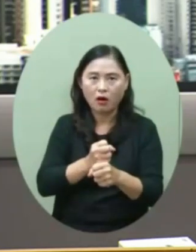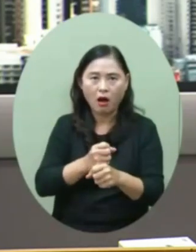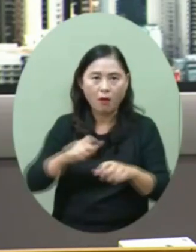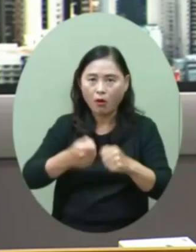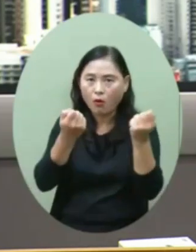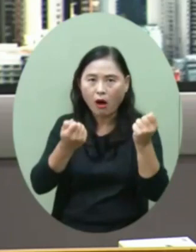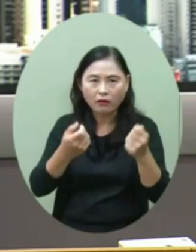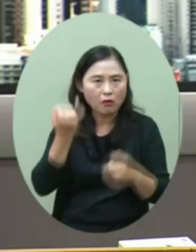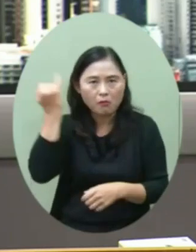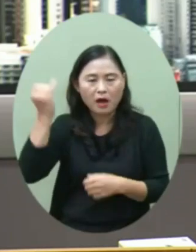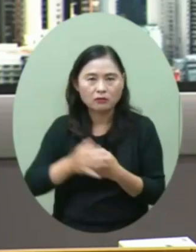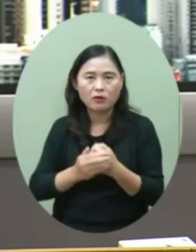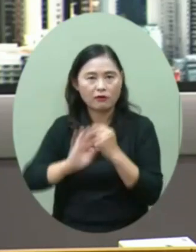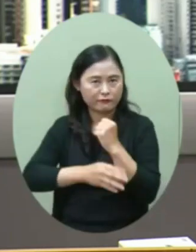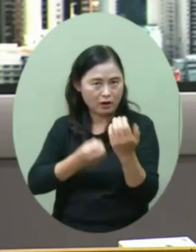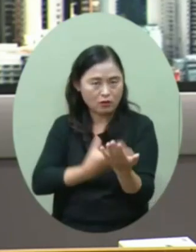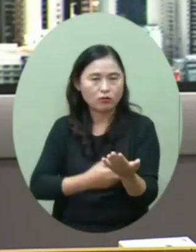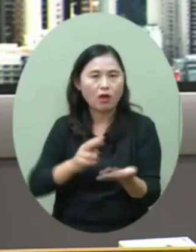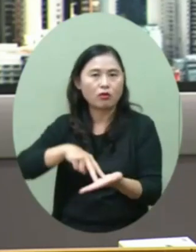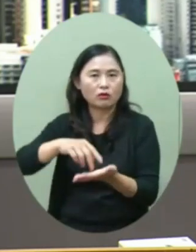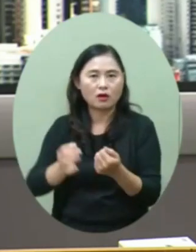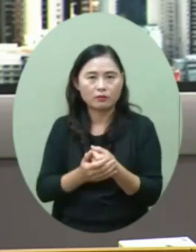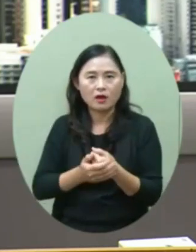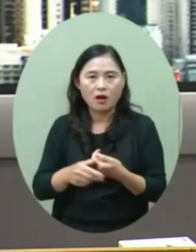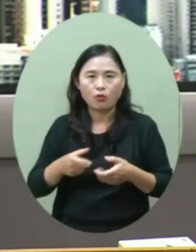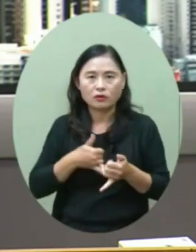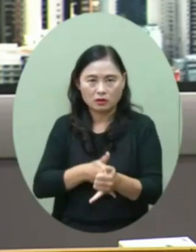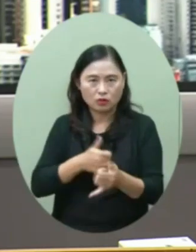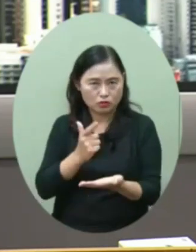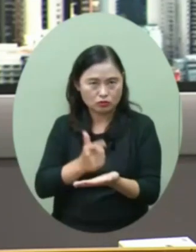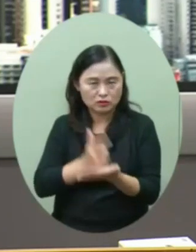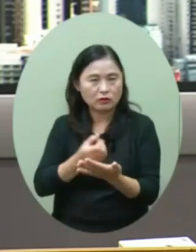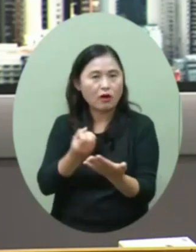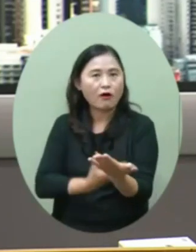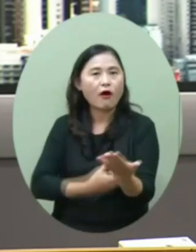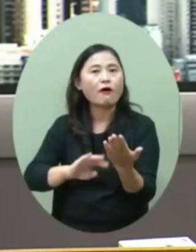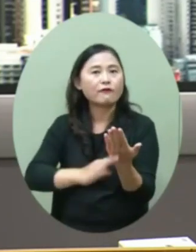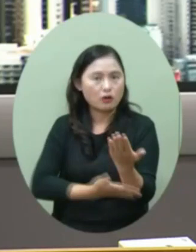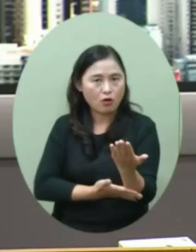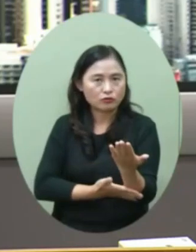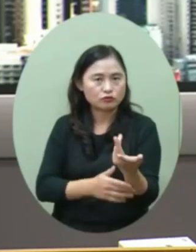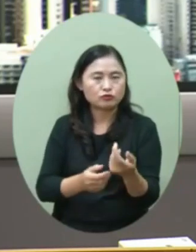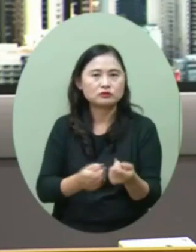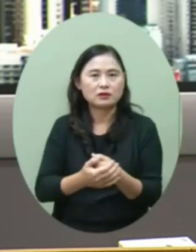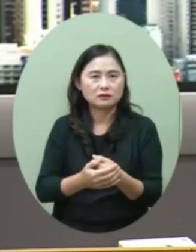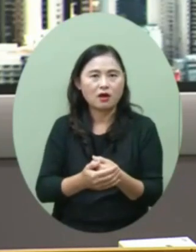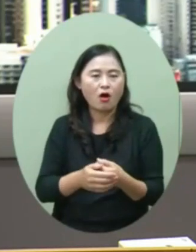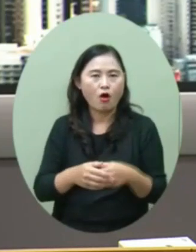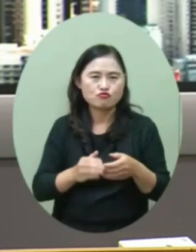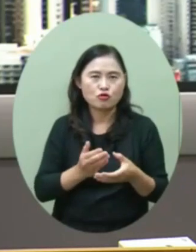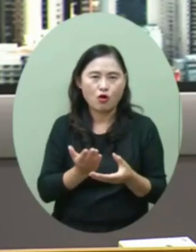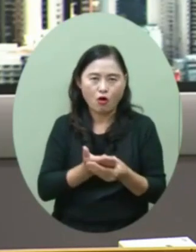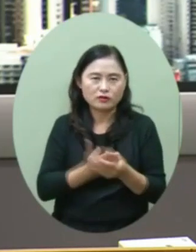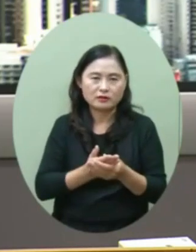the very important legal principles, including the independence of the judiciary, which we all embraced and put a lot